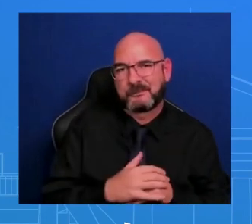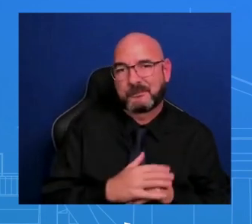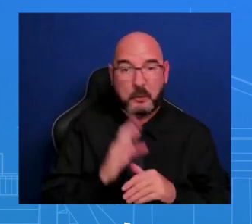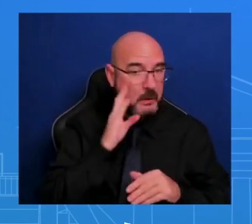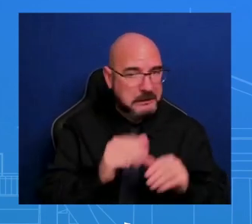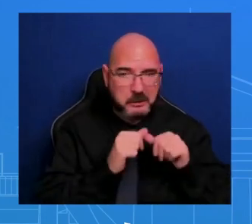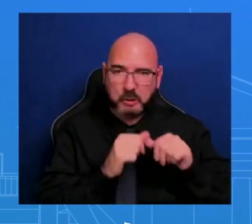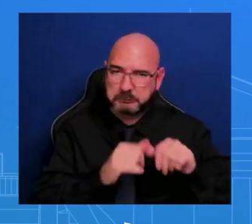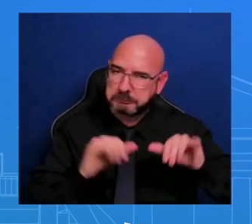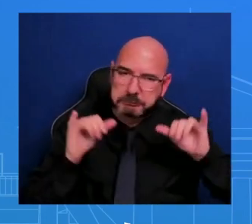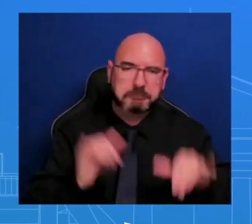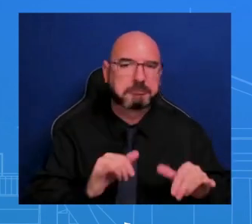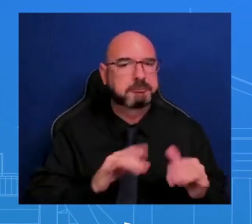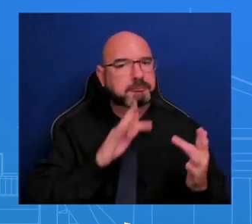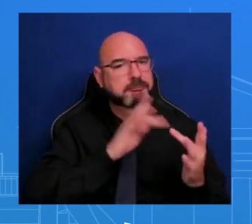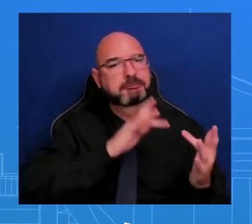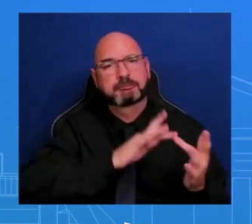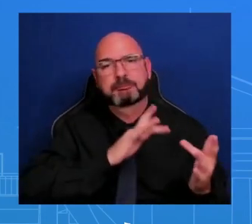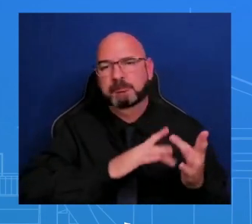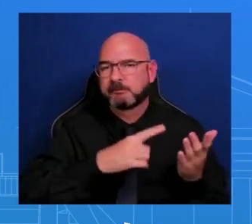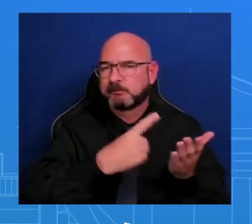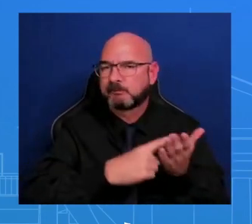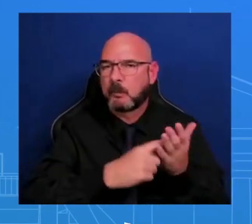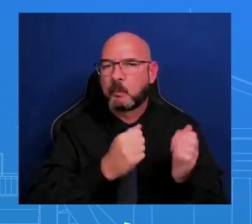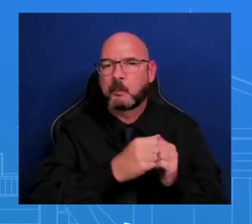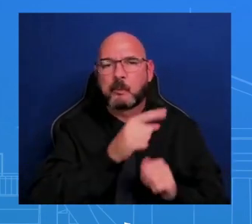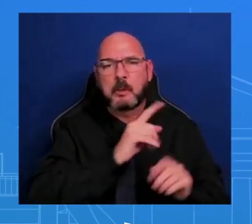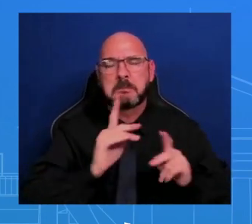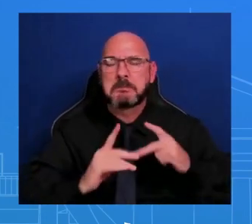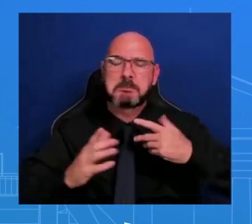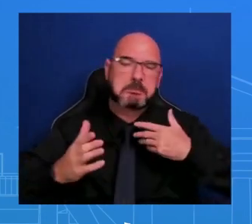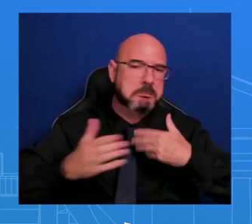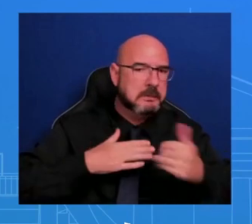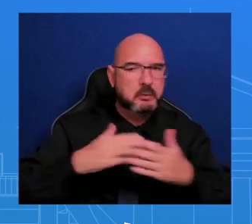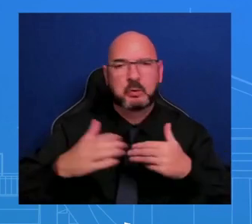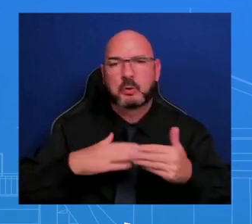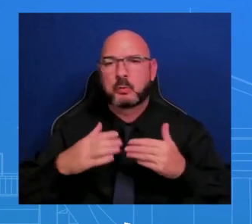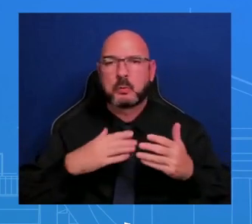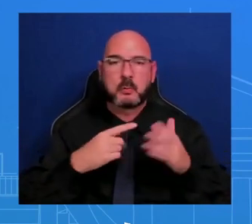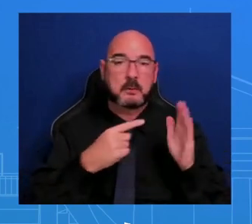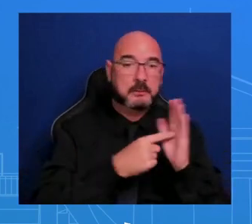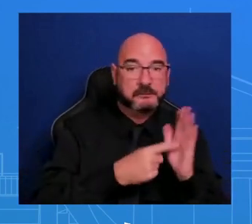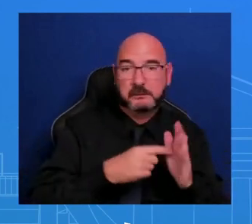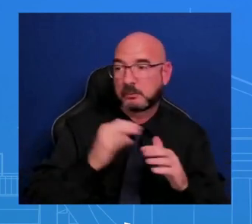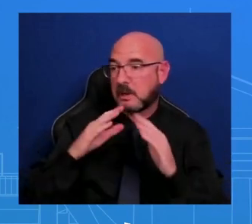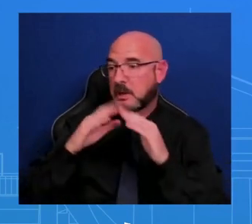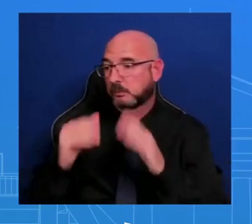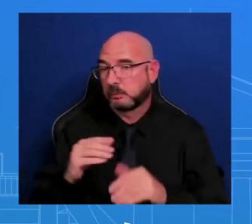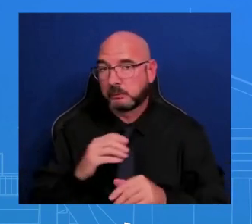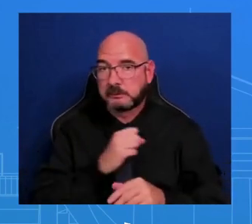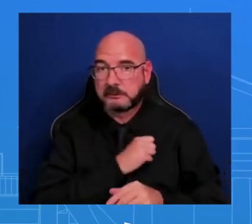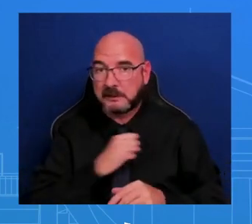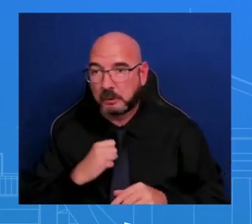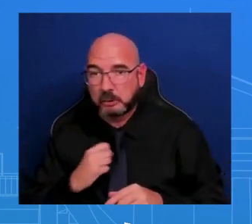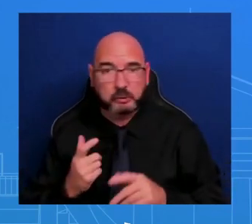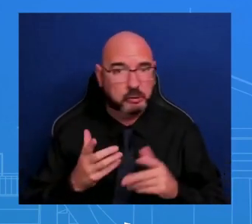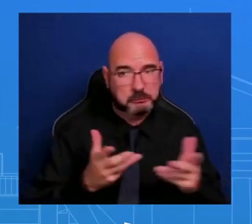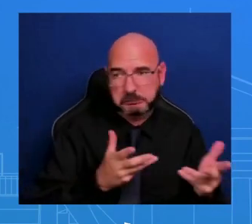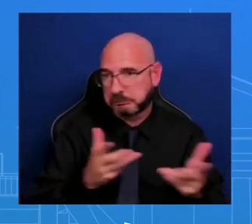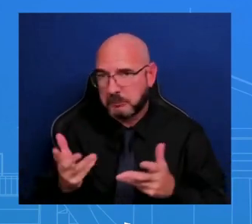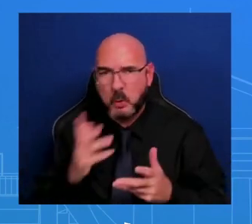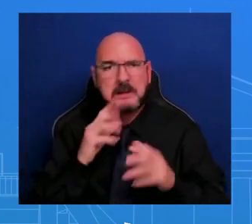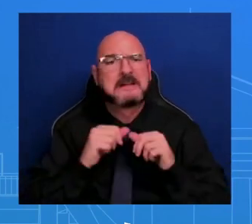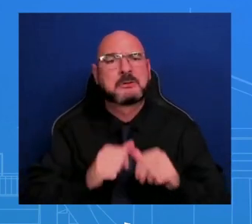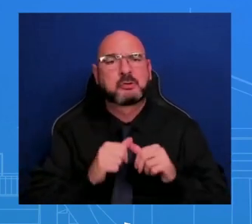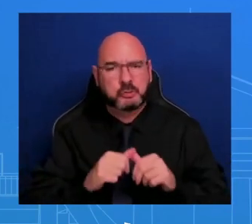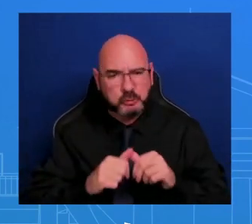folks, whether in the Senate or in the House, about the importance, the critical importance about getting this aid, especially as we talk about our national security,